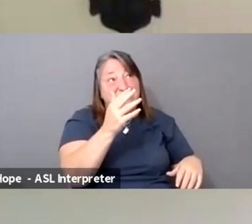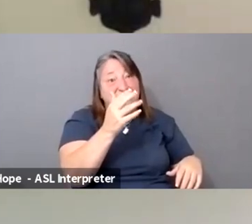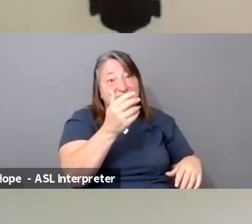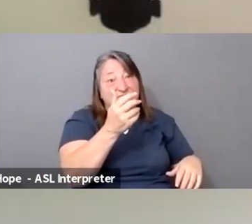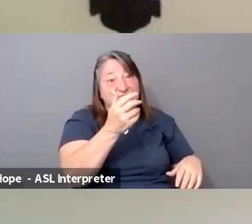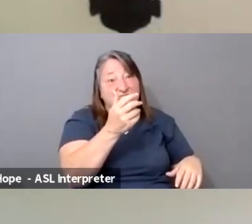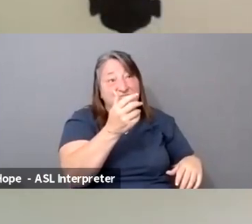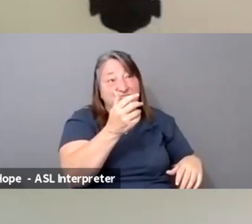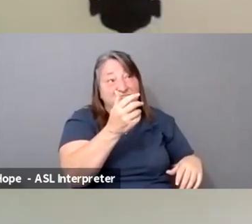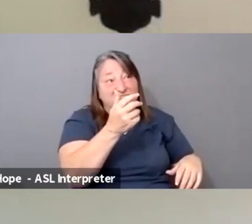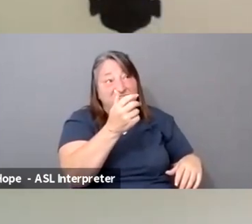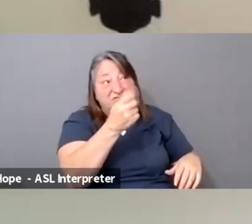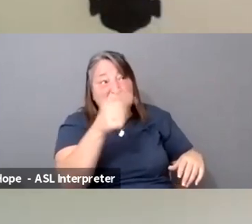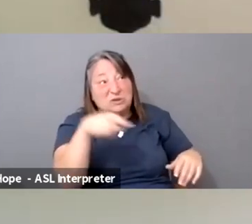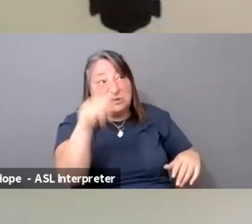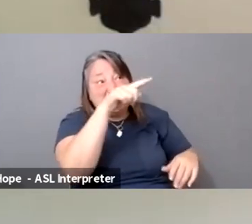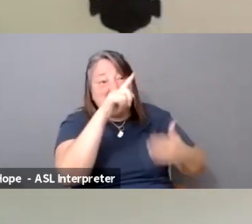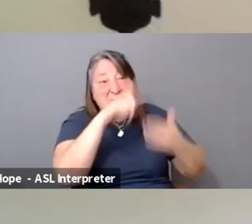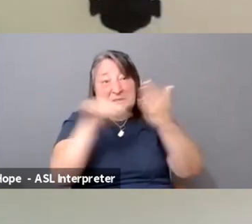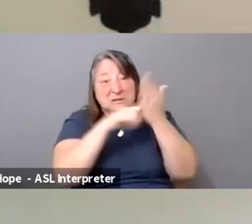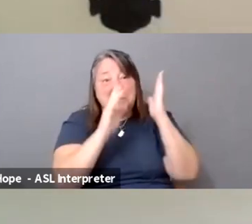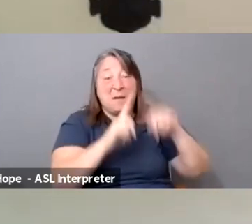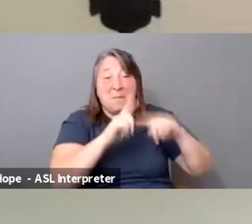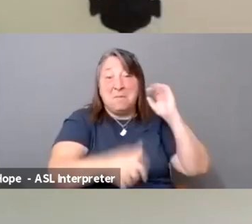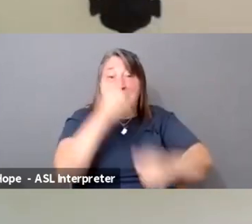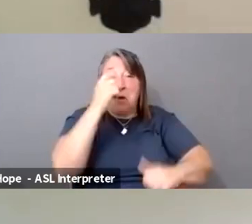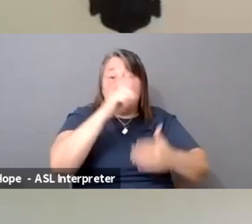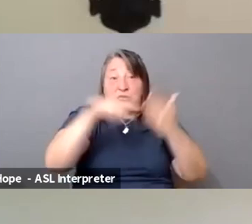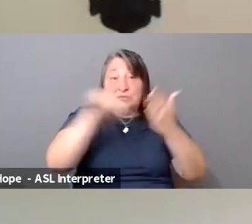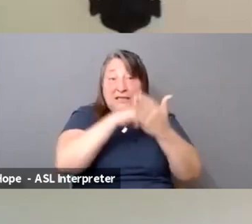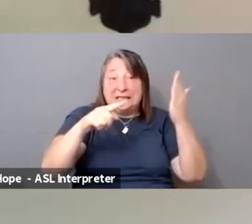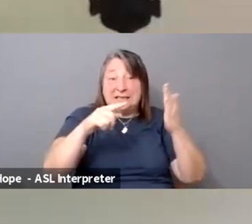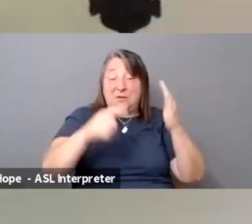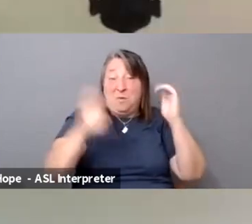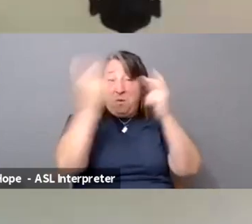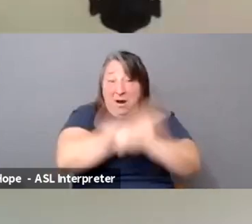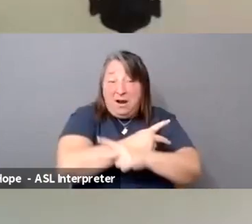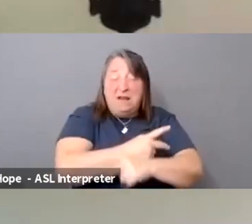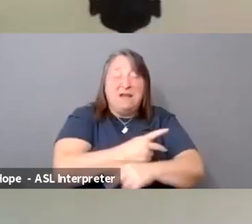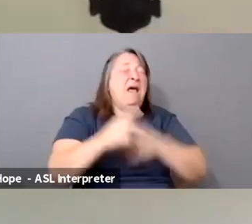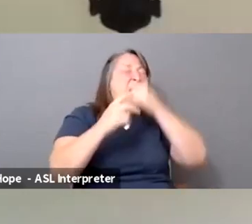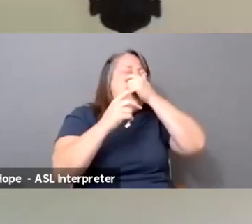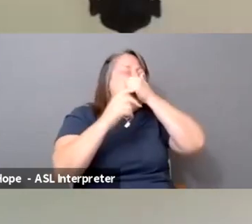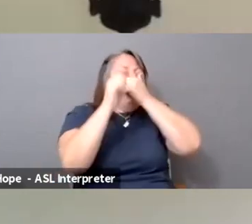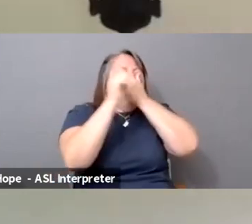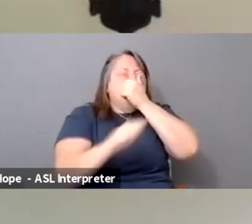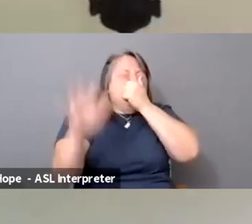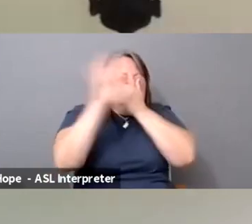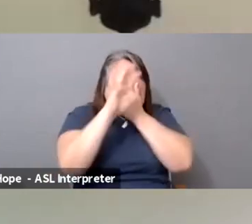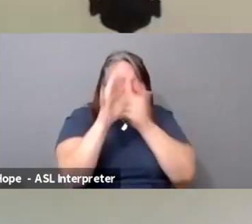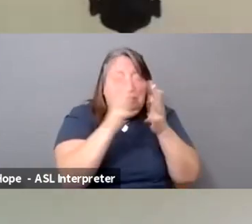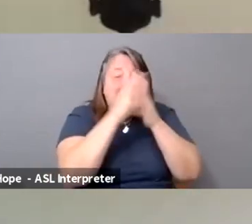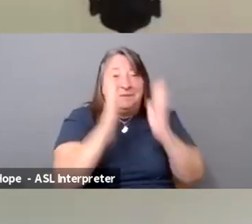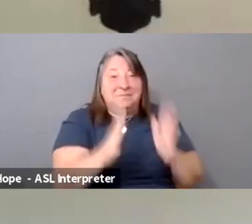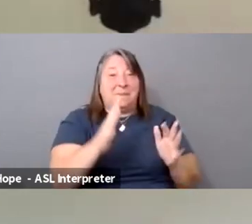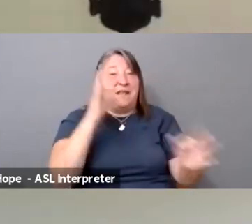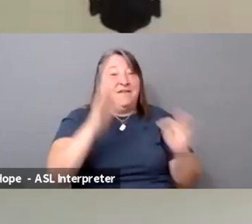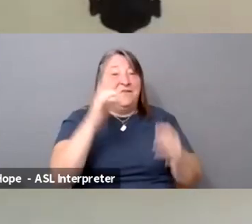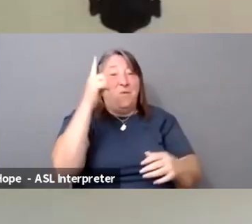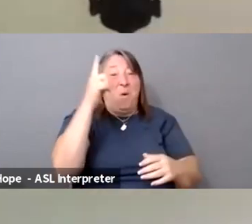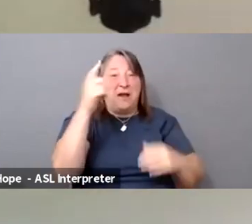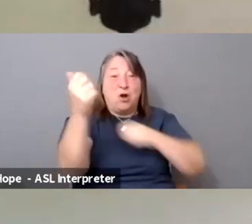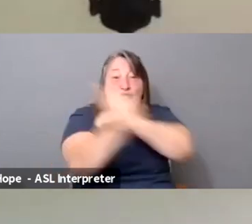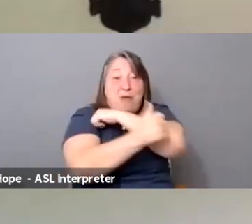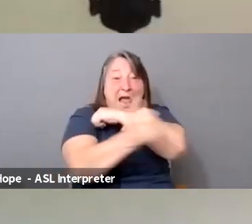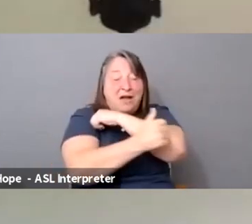come from fellow Asian Americans. And I understand that because there's, when there's one cracker, you want that cracker to be just perfect